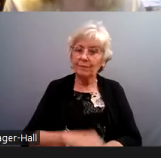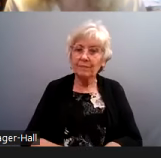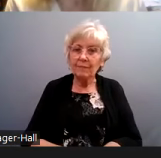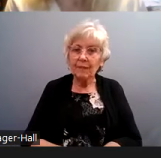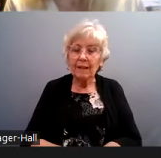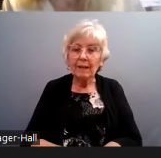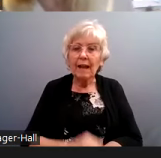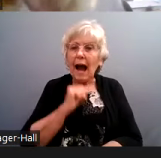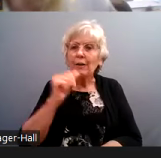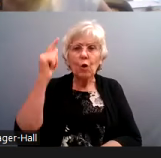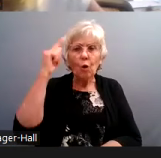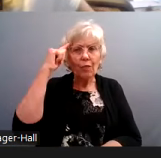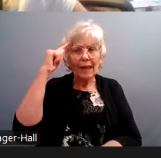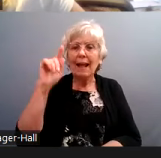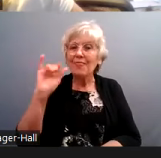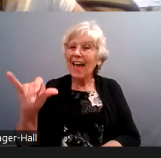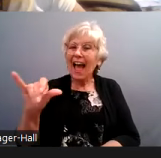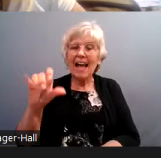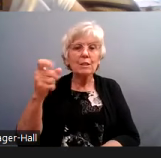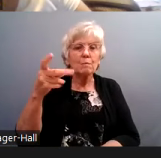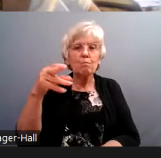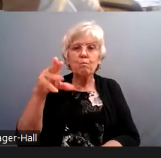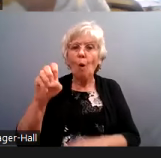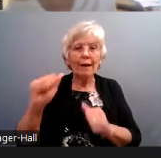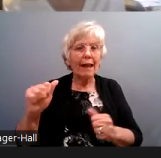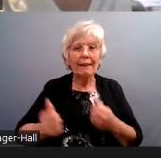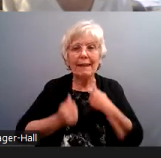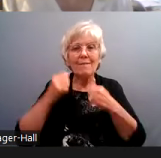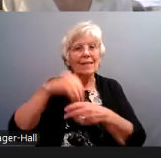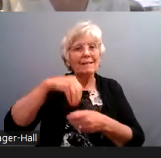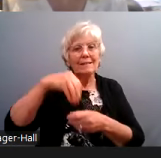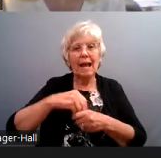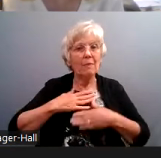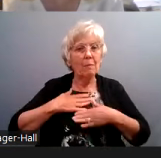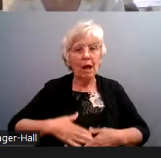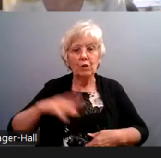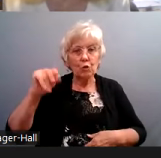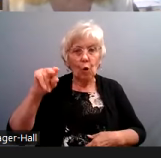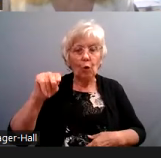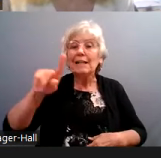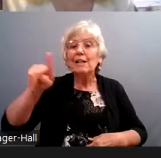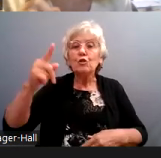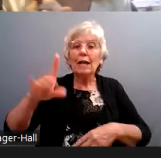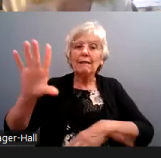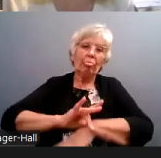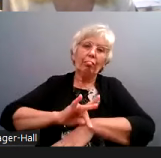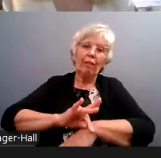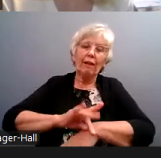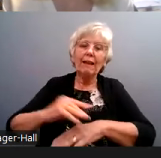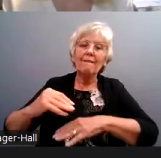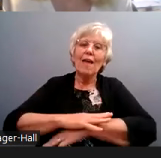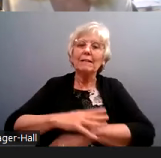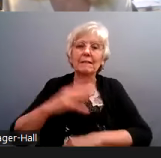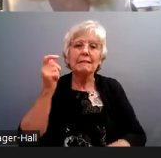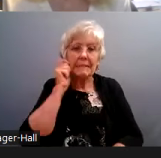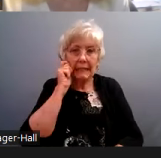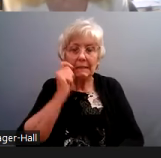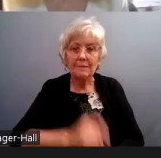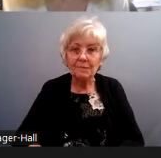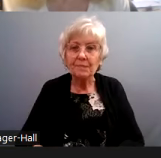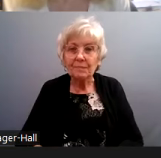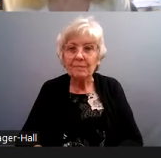it can survive in the body. It's made to infect the skin. So well, that's a relief then.